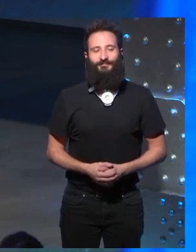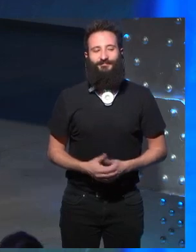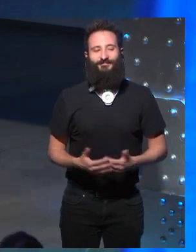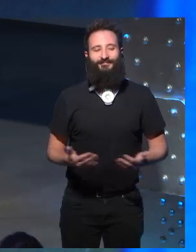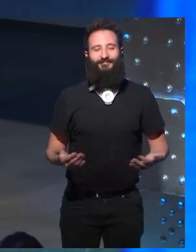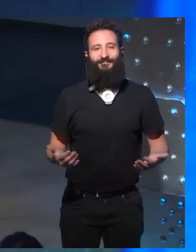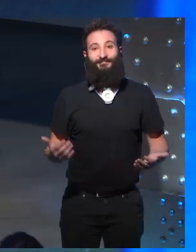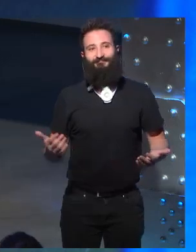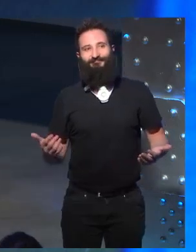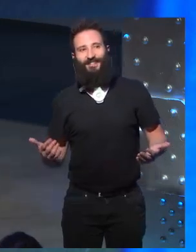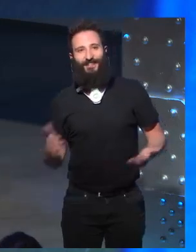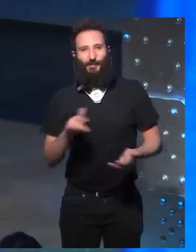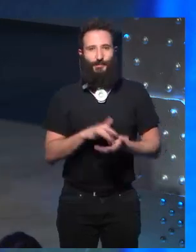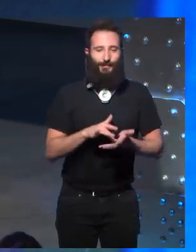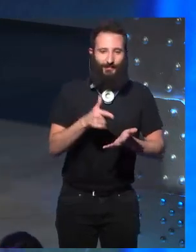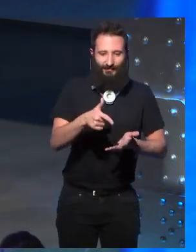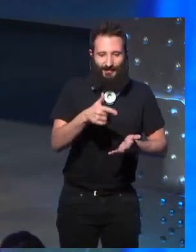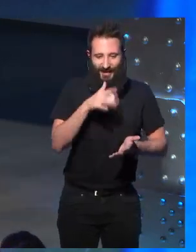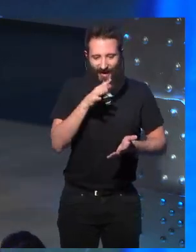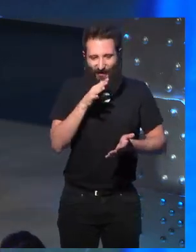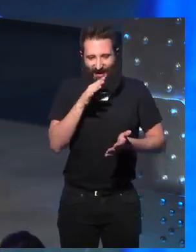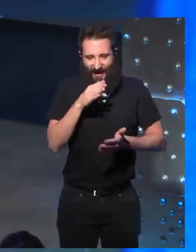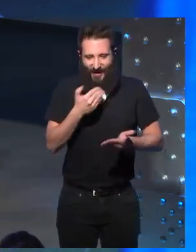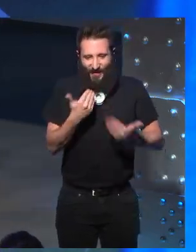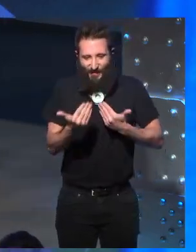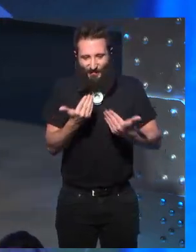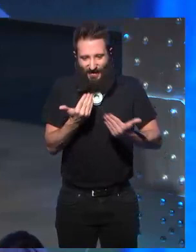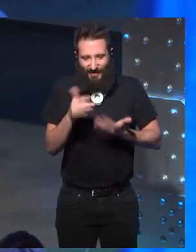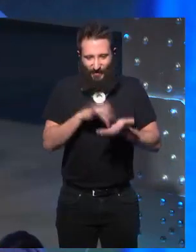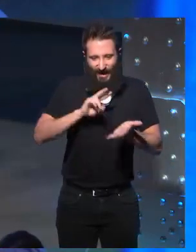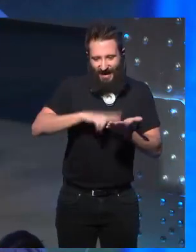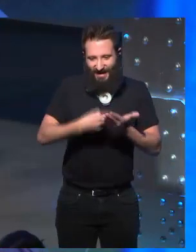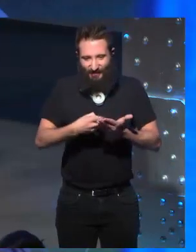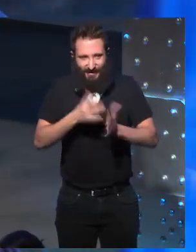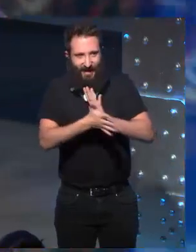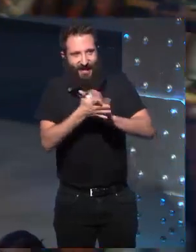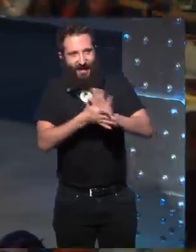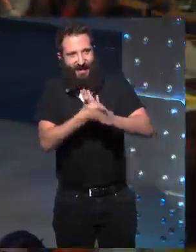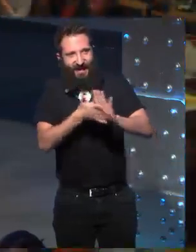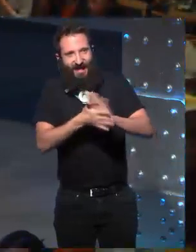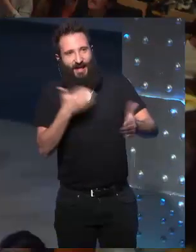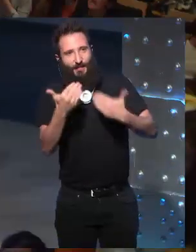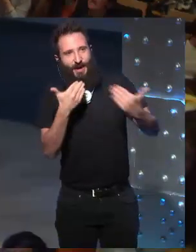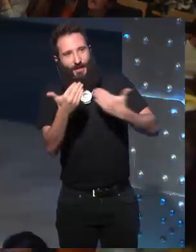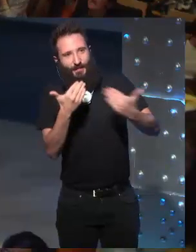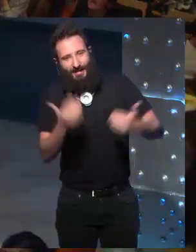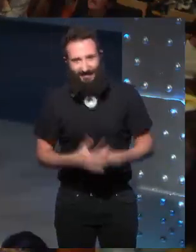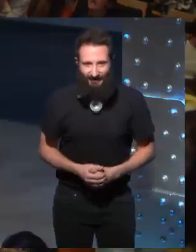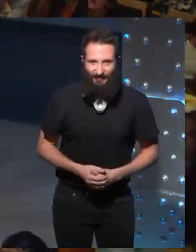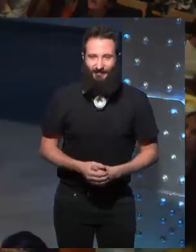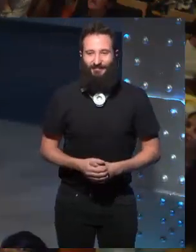I'm having a conversation with the interpreter. It's very nice. So we came